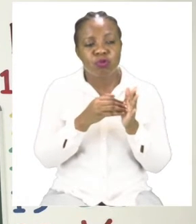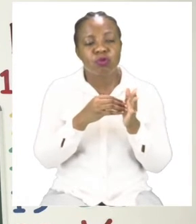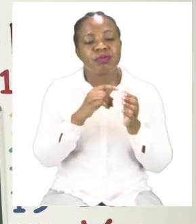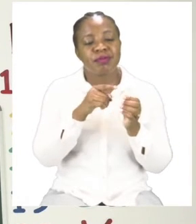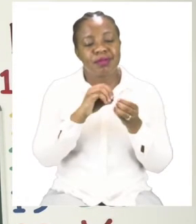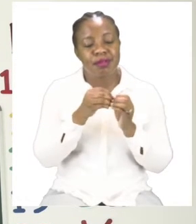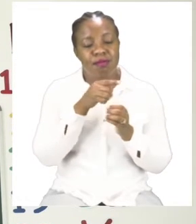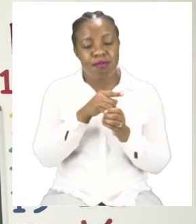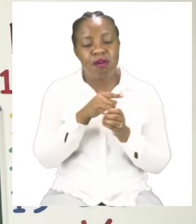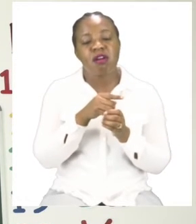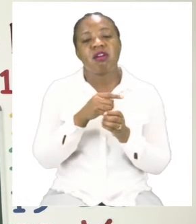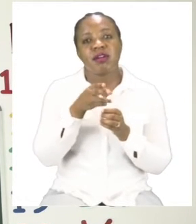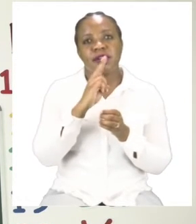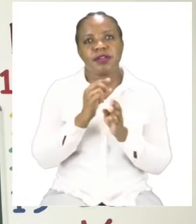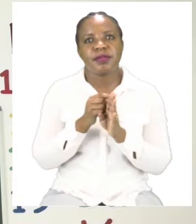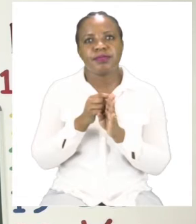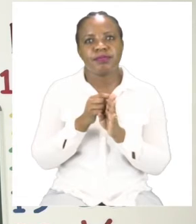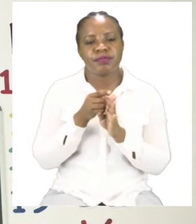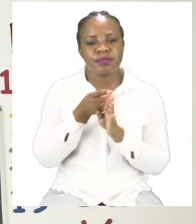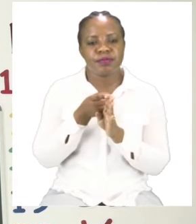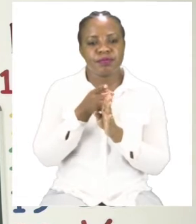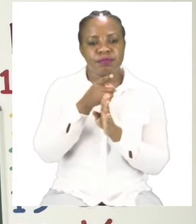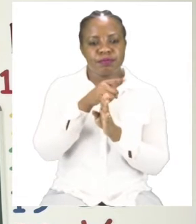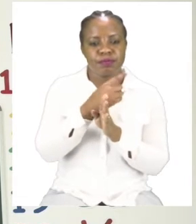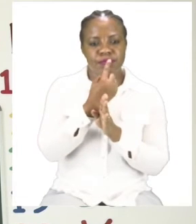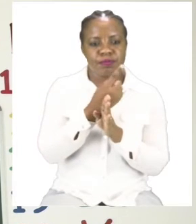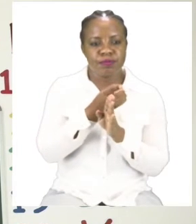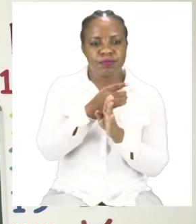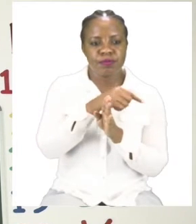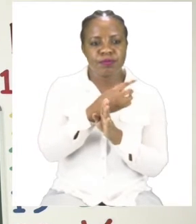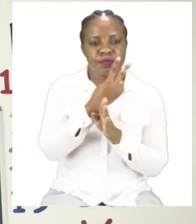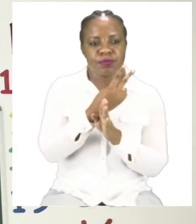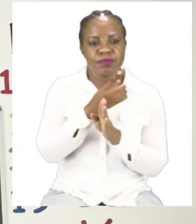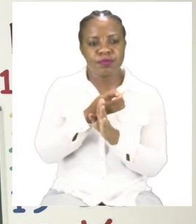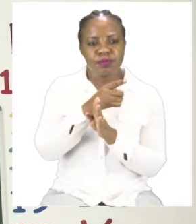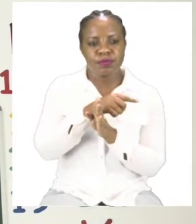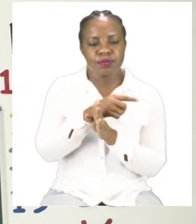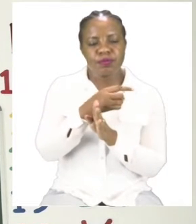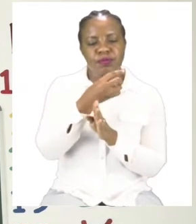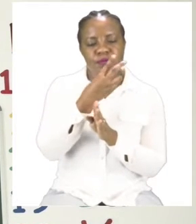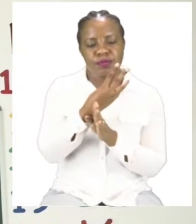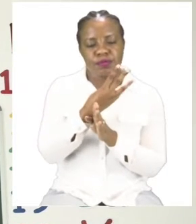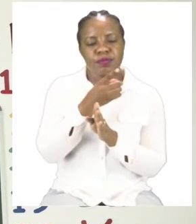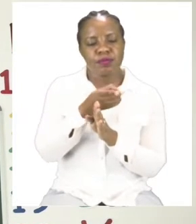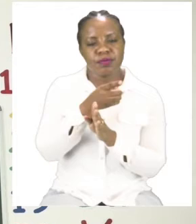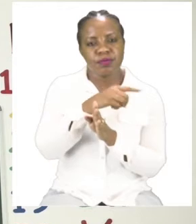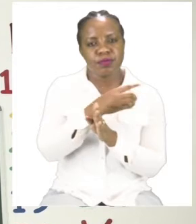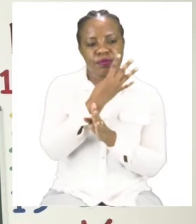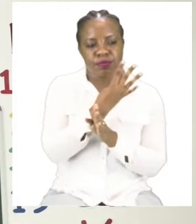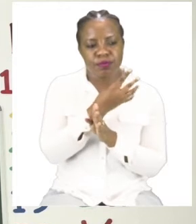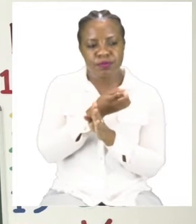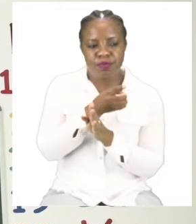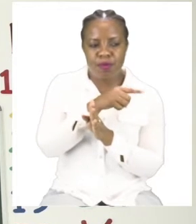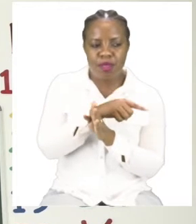5. Let's go. 1, 2, 3, 4,